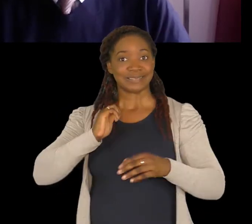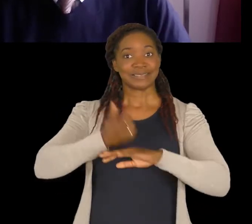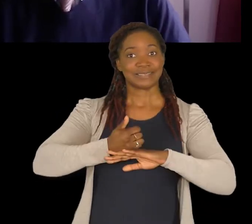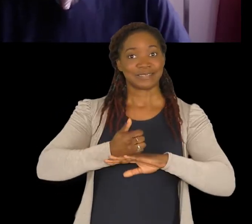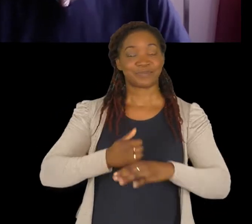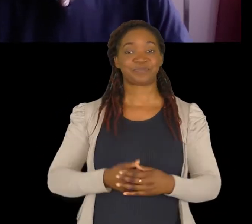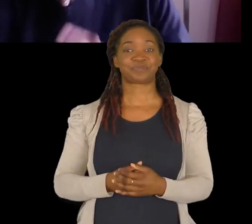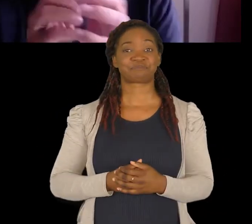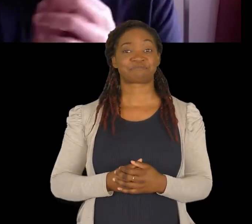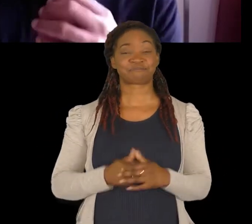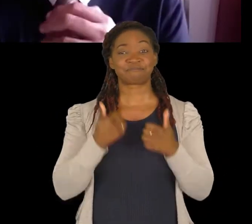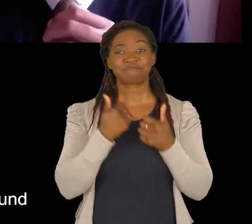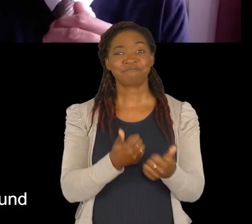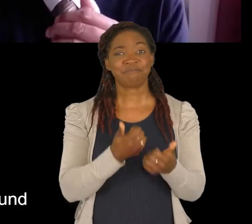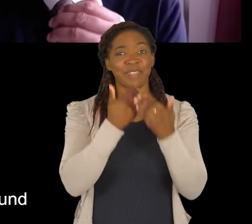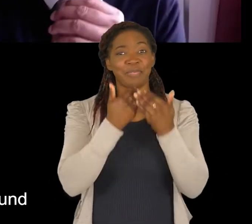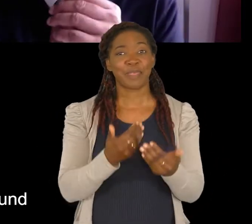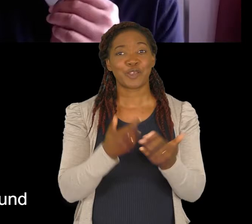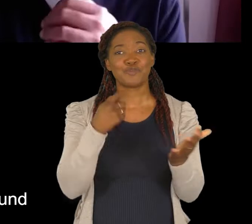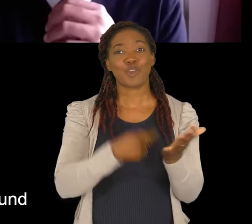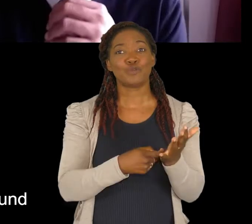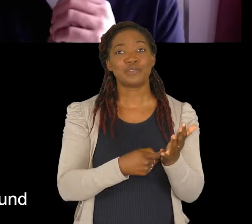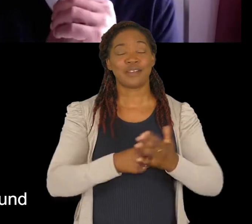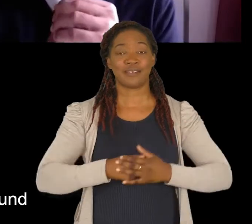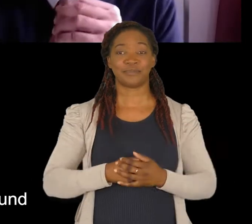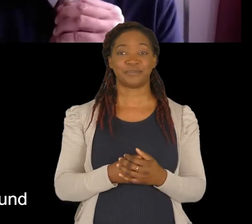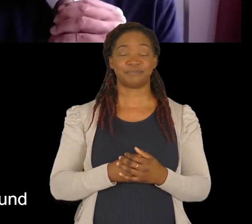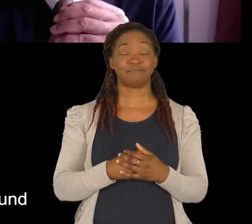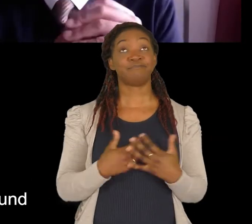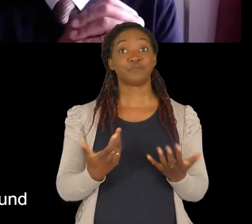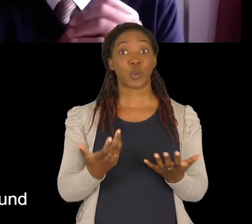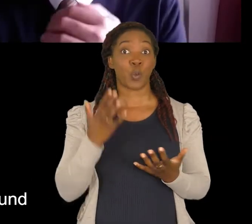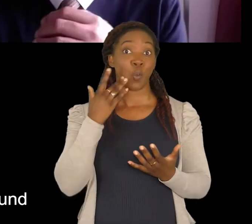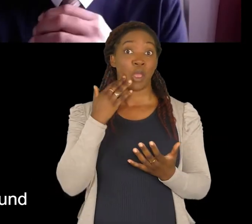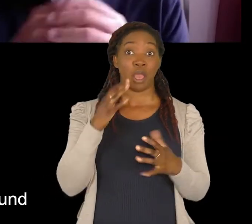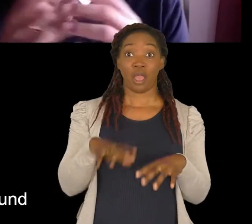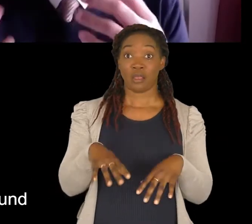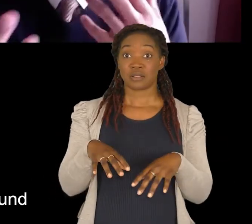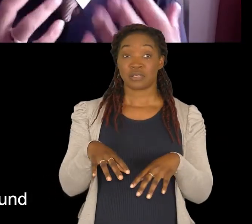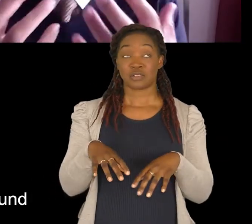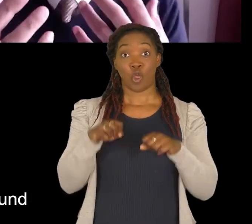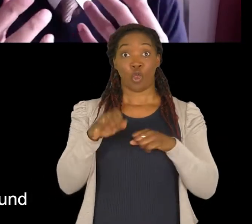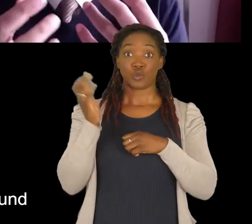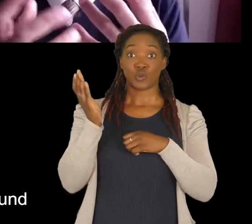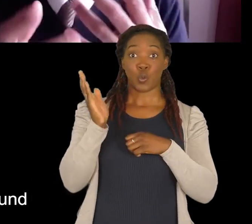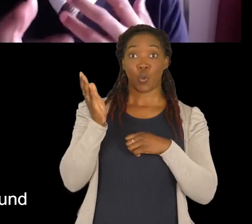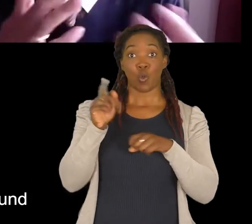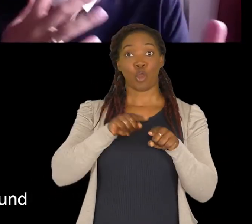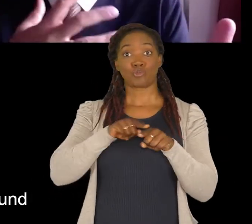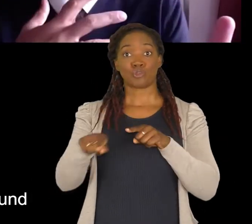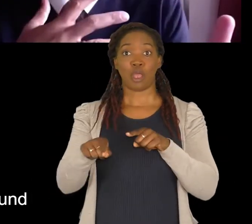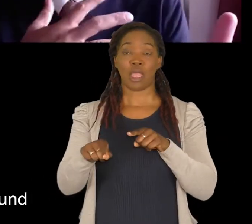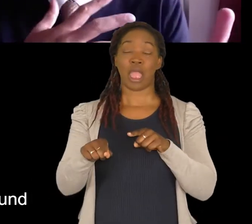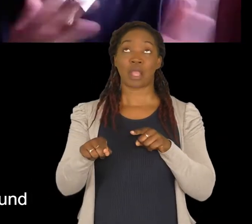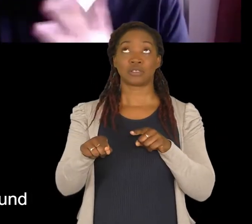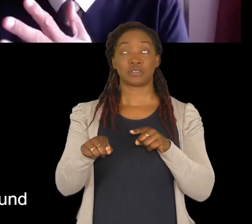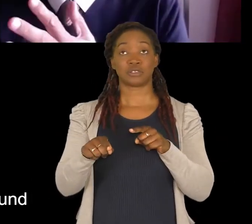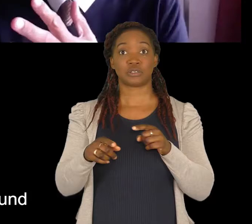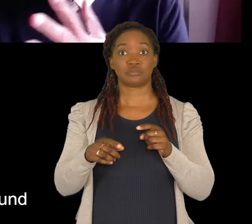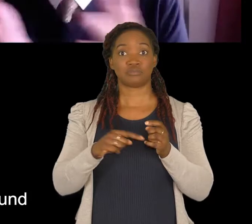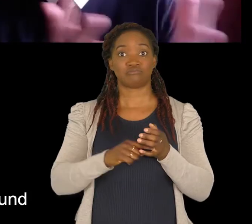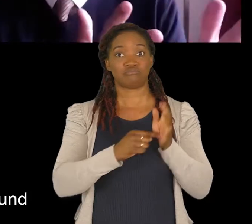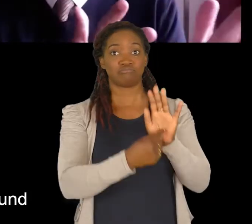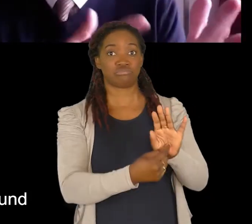entrepreneurialism. Okay, that's great, Rosa. Thank you for that. So whenever I do talks like this, I always try and bring out